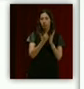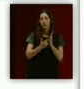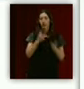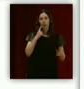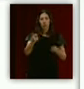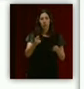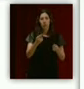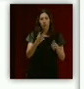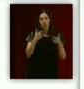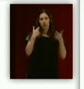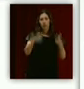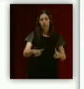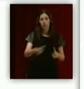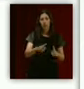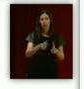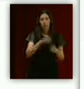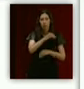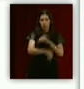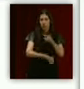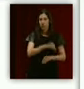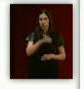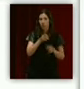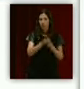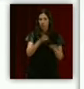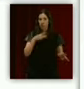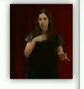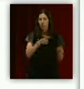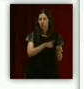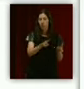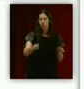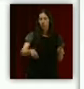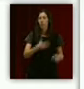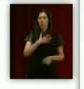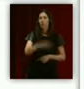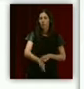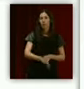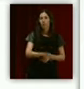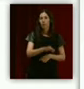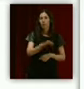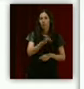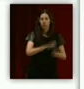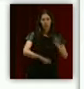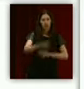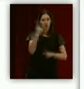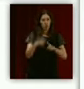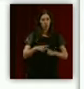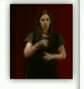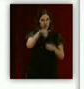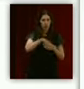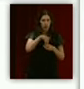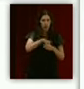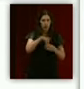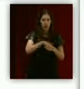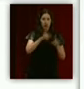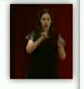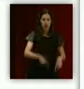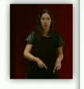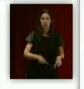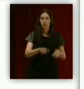which is the one with the purple background, enables the user to control the multimedia disk. Through